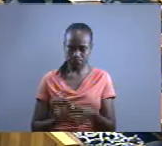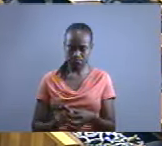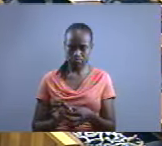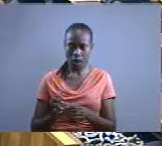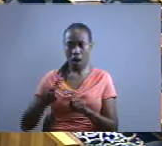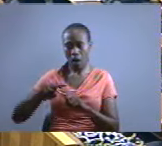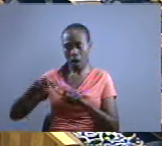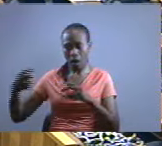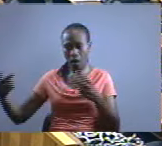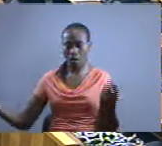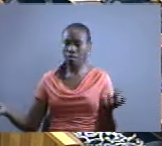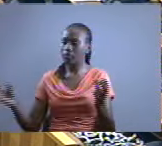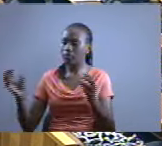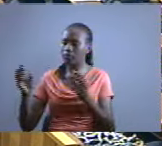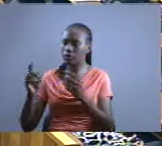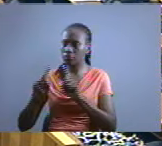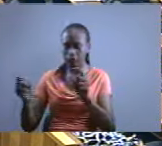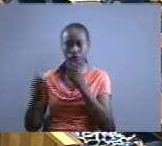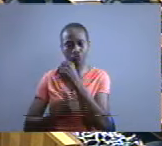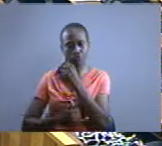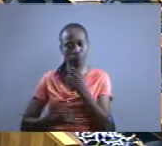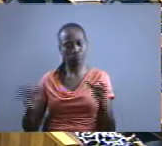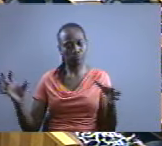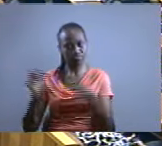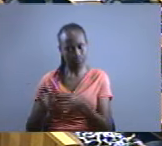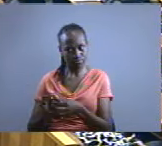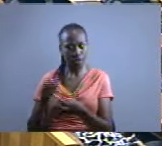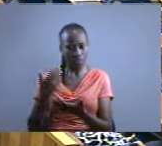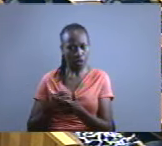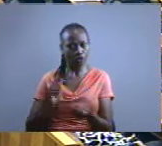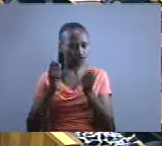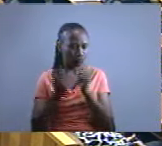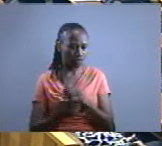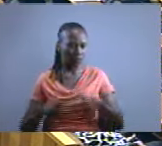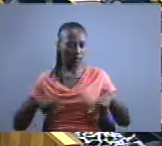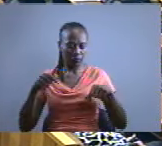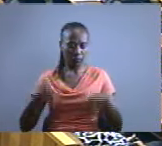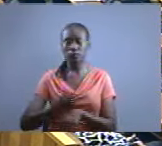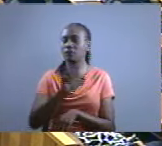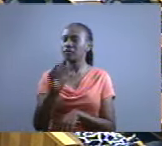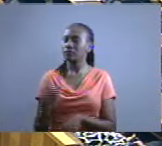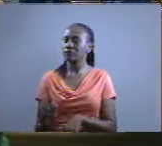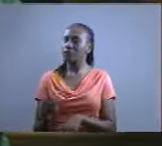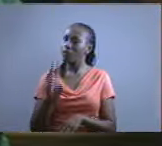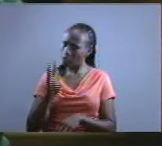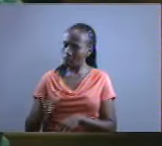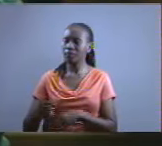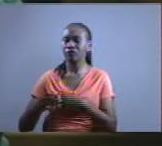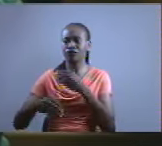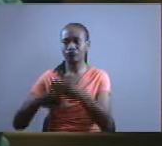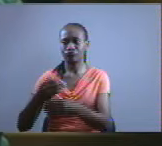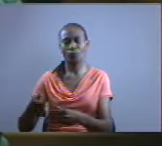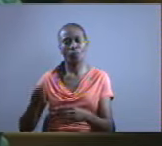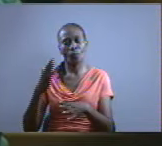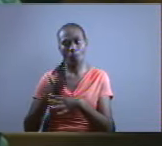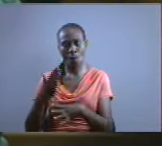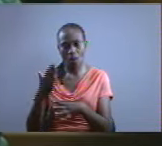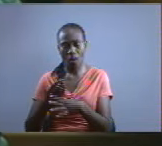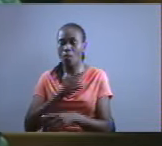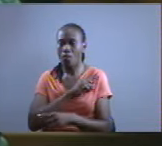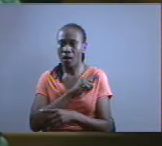other countries can improve the lives of all our people and will continue to work towards a better life for